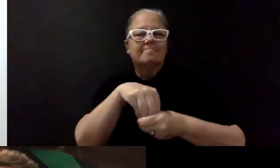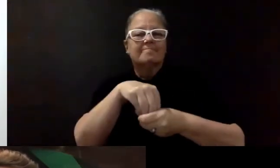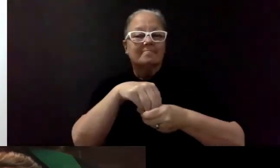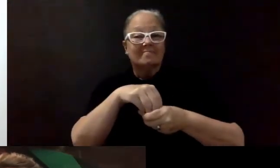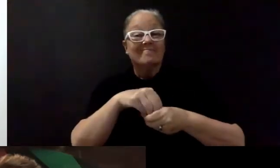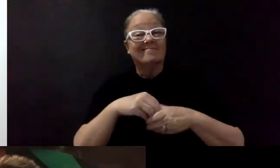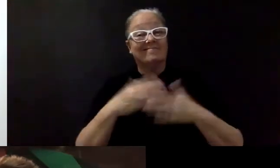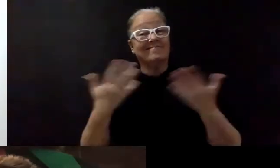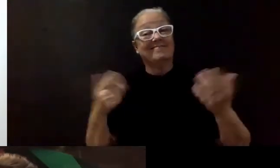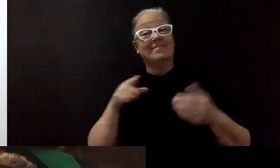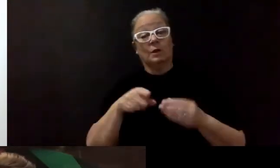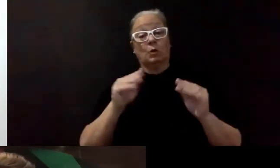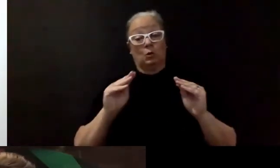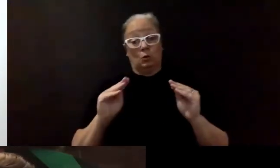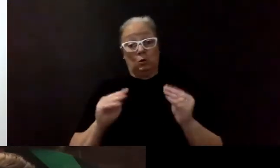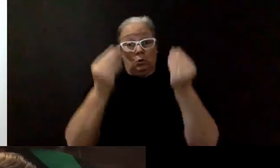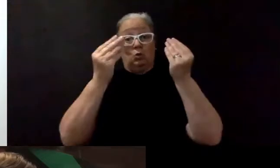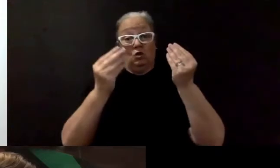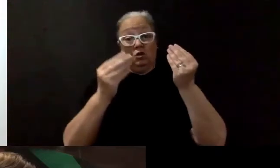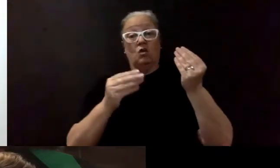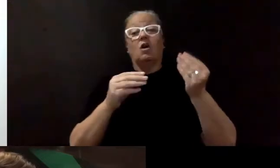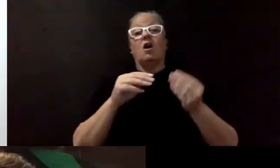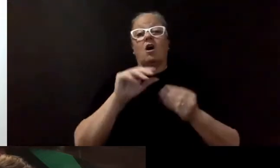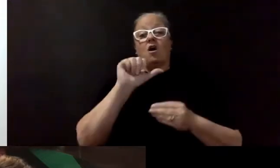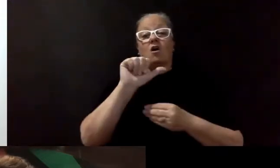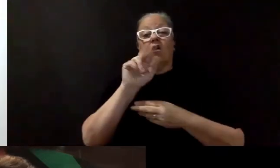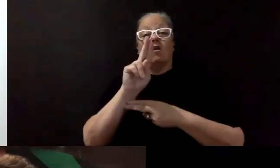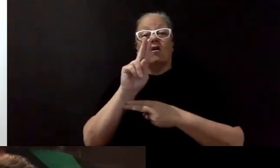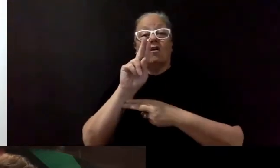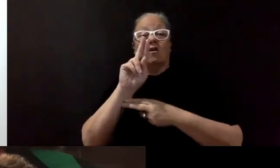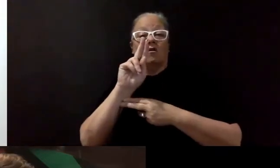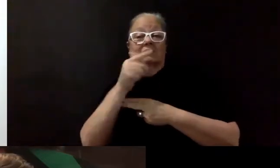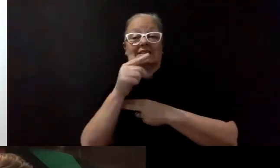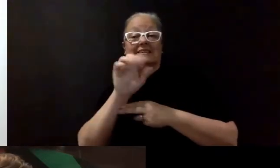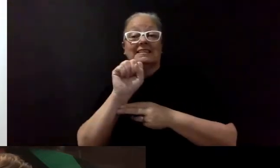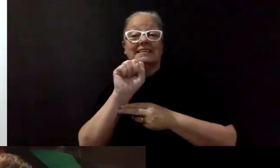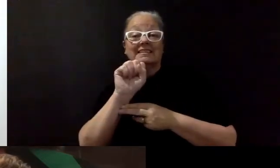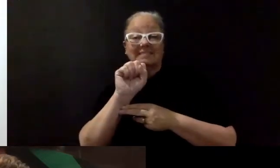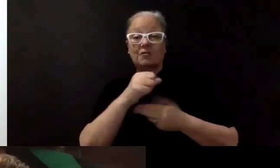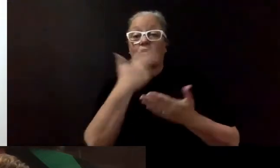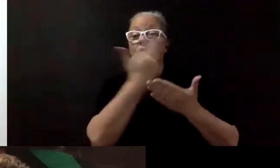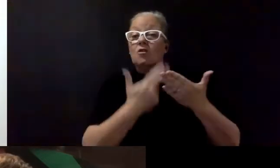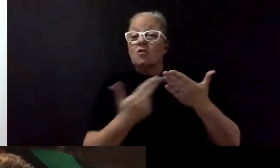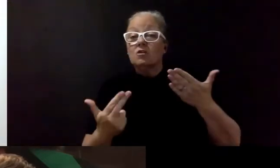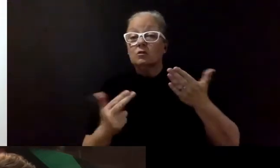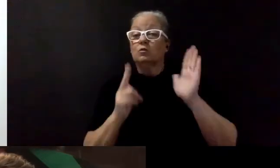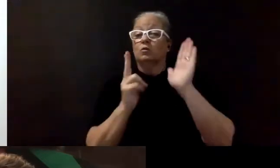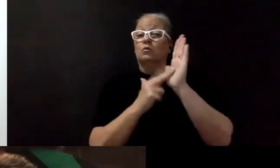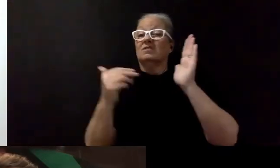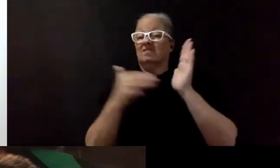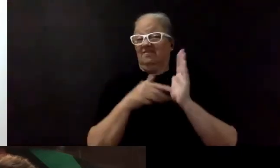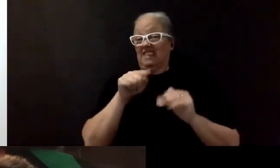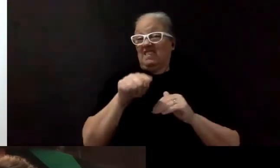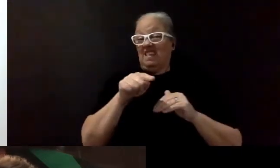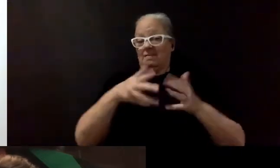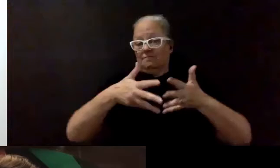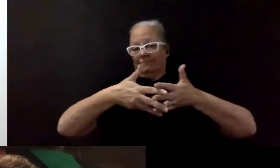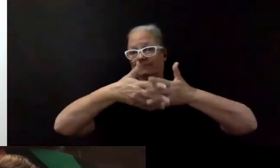Youth Arts New Zealand was born. And going back a little bit further, actually, when I was